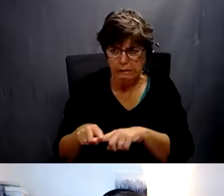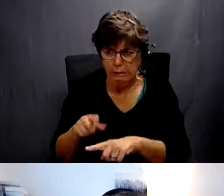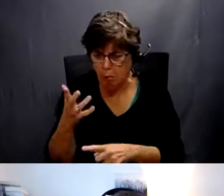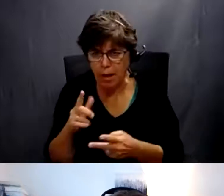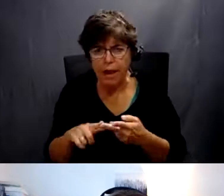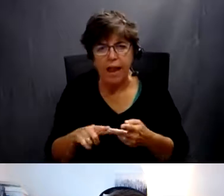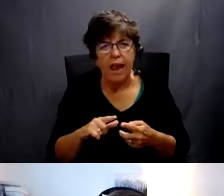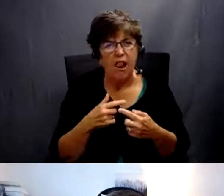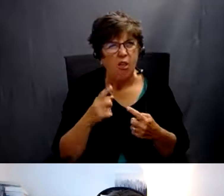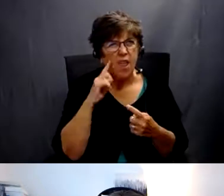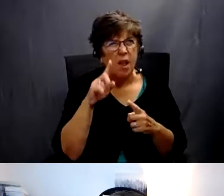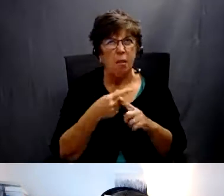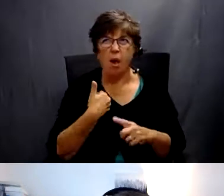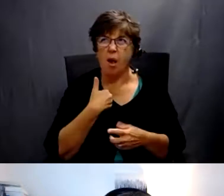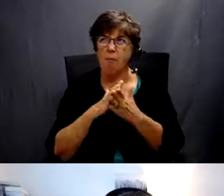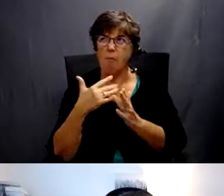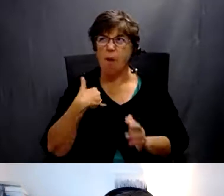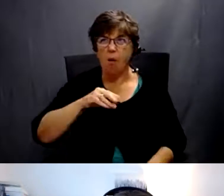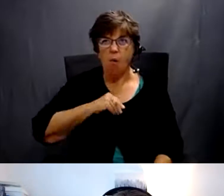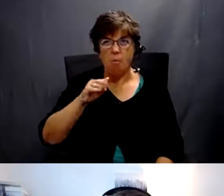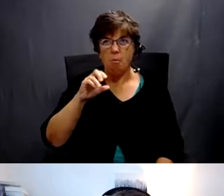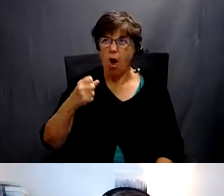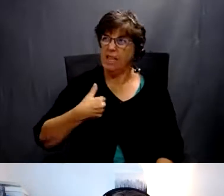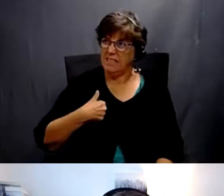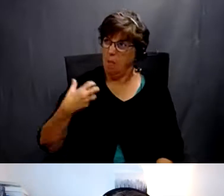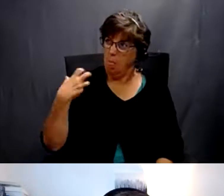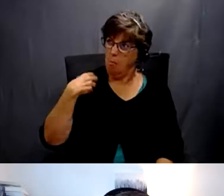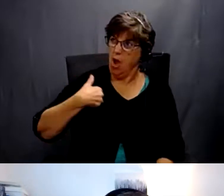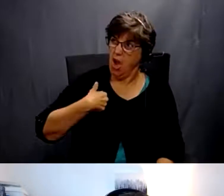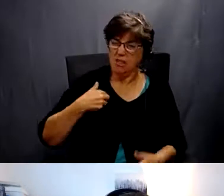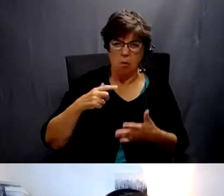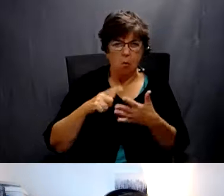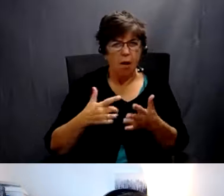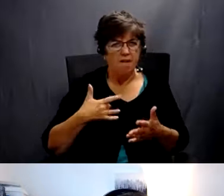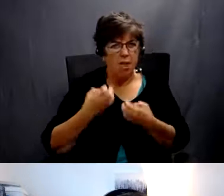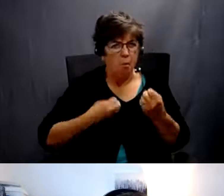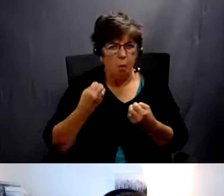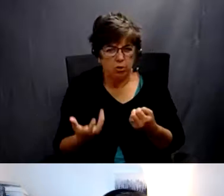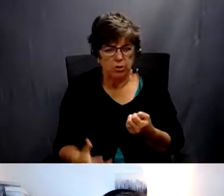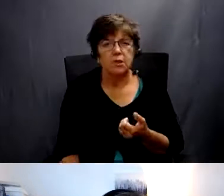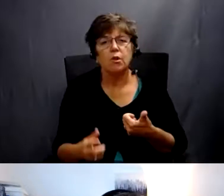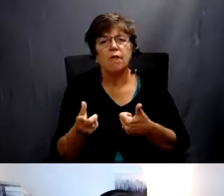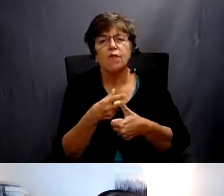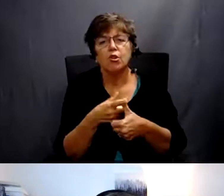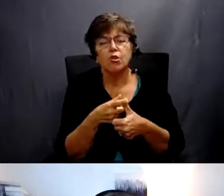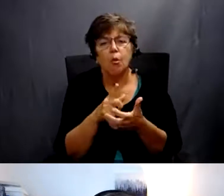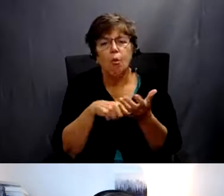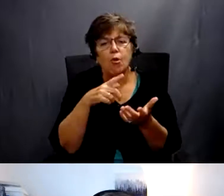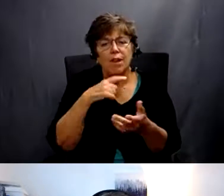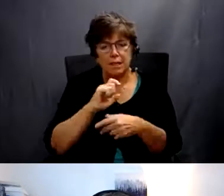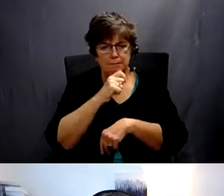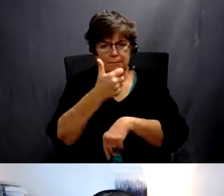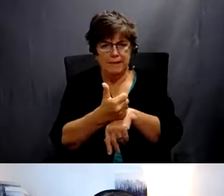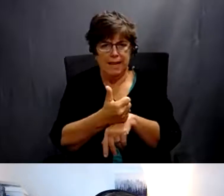think about becoming your own boss, right? And so let's take that first one, just what needs to be in place for you to